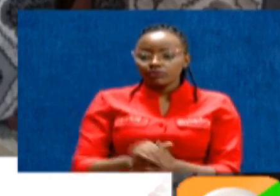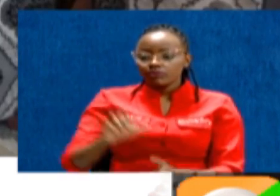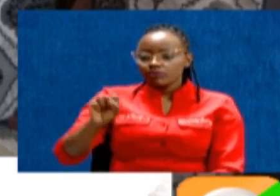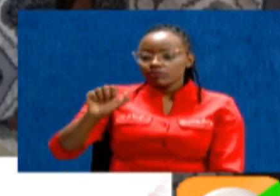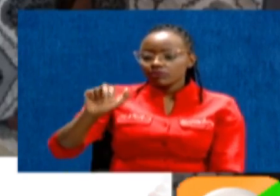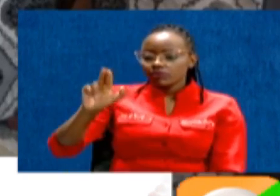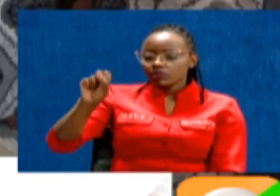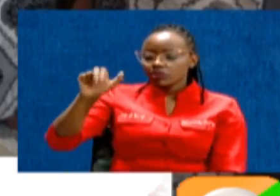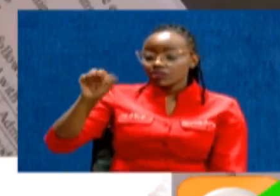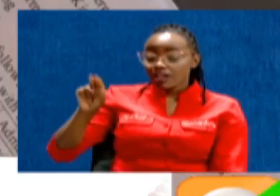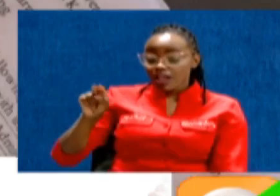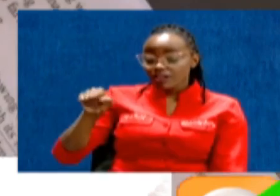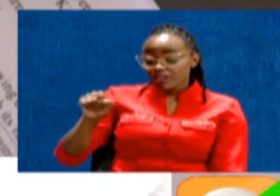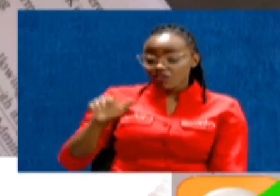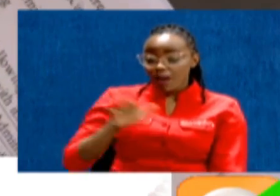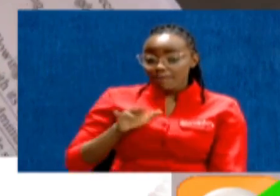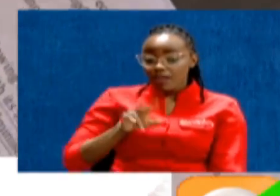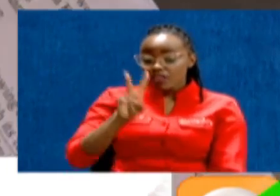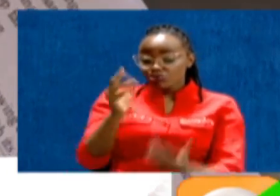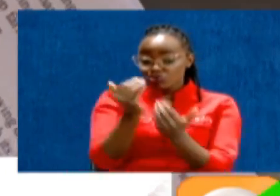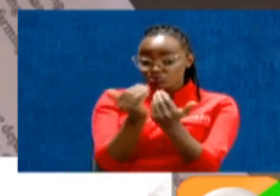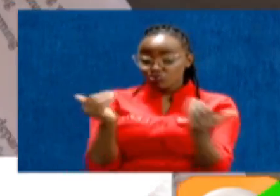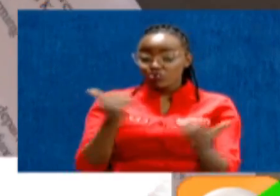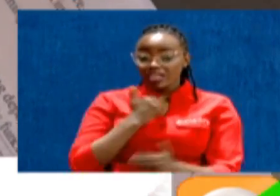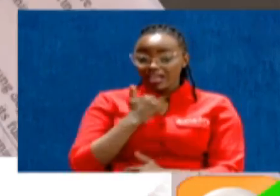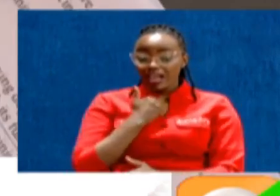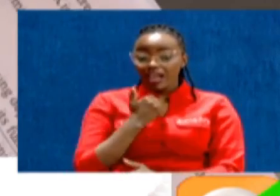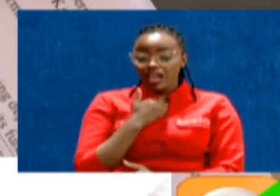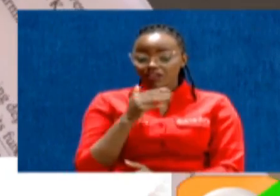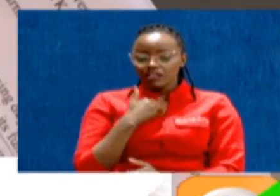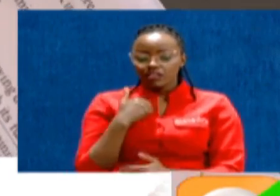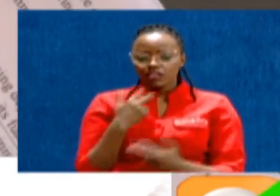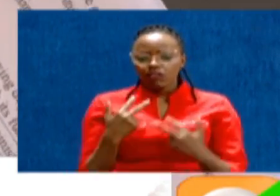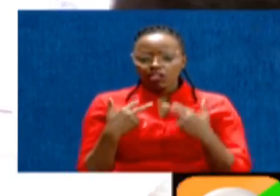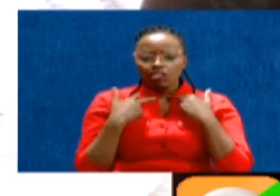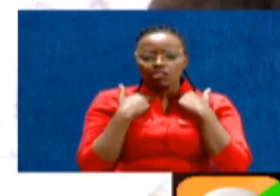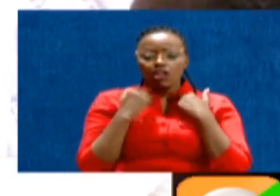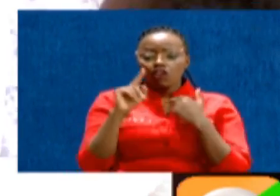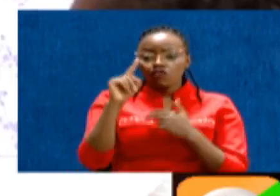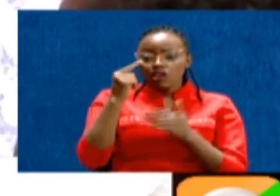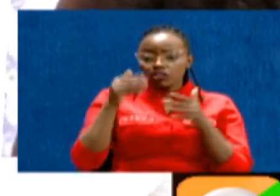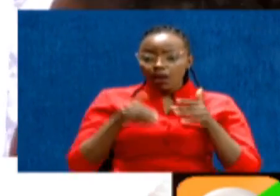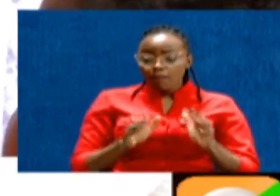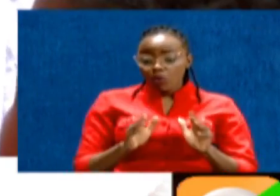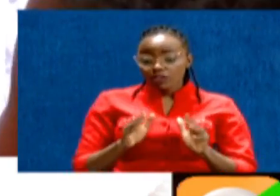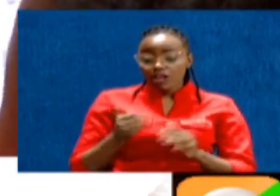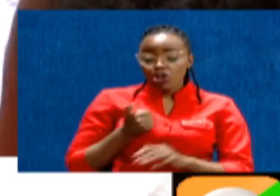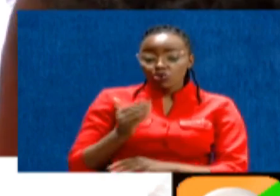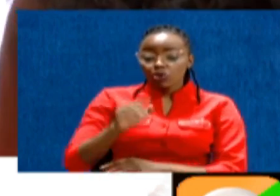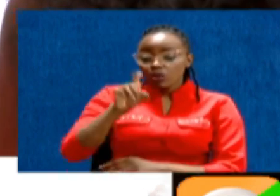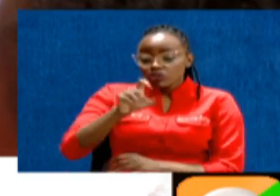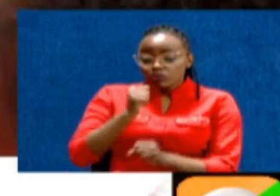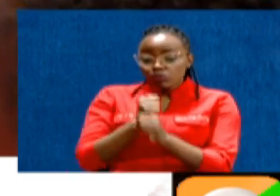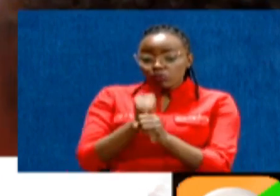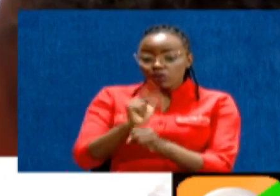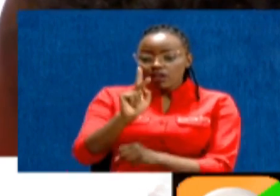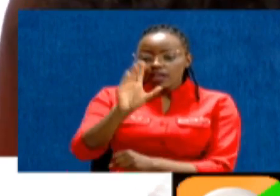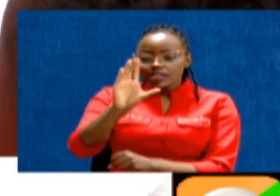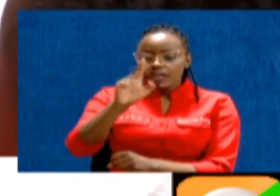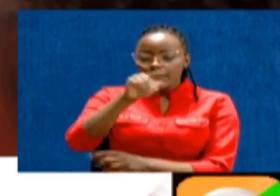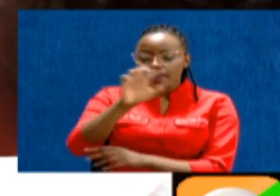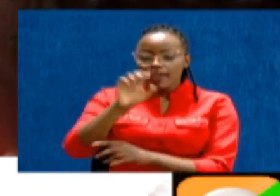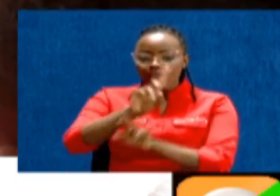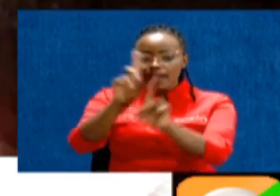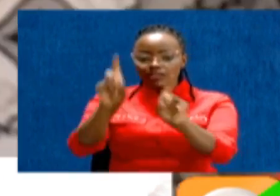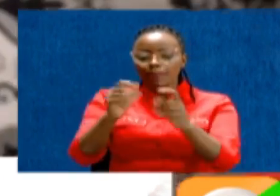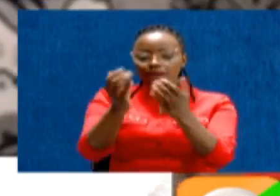of two. She finds herself at crossroads. Her firstborn daughter, Melanie, was to sit her KCP exam this year and required